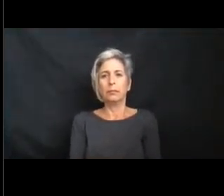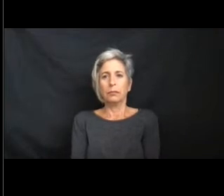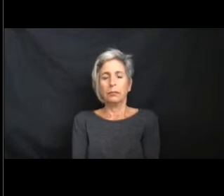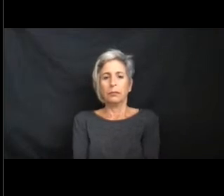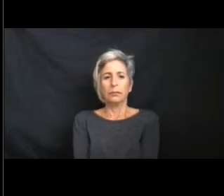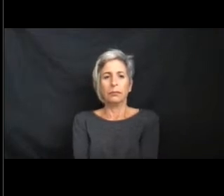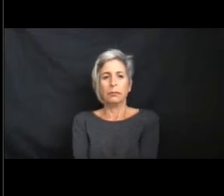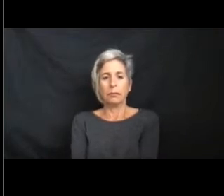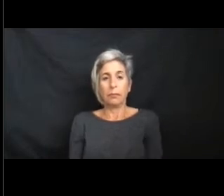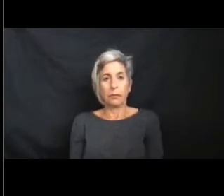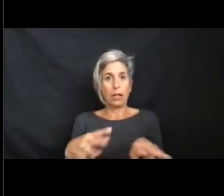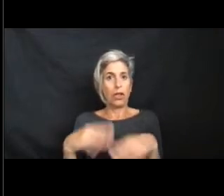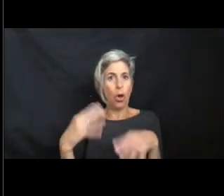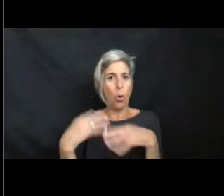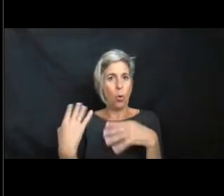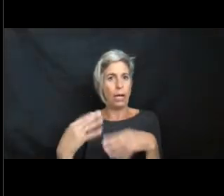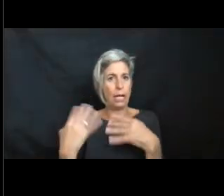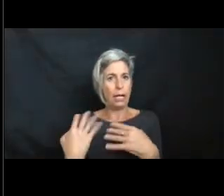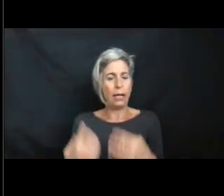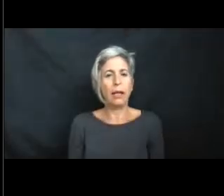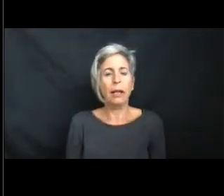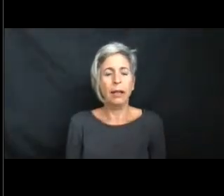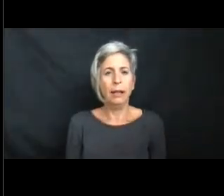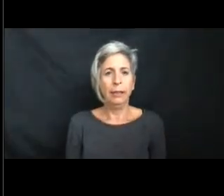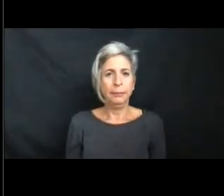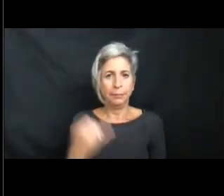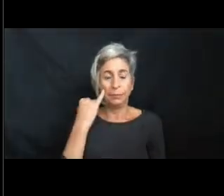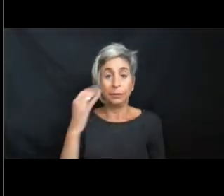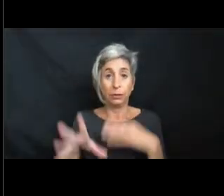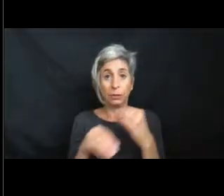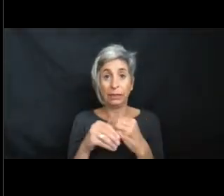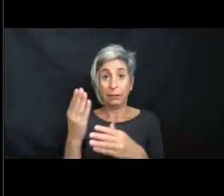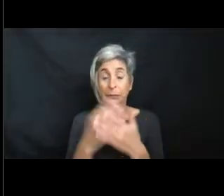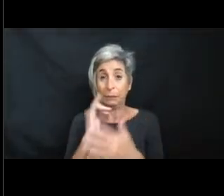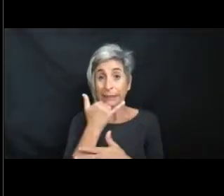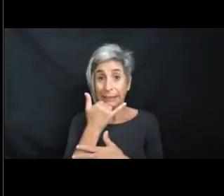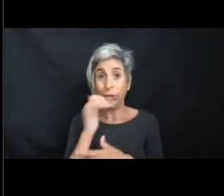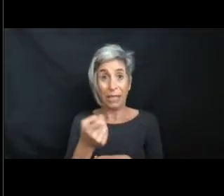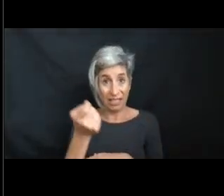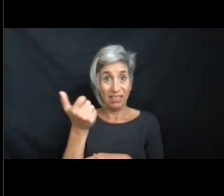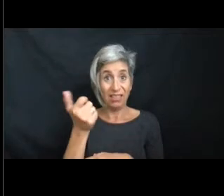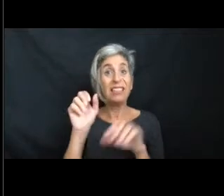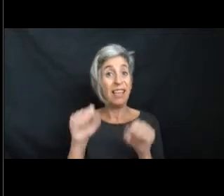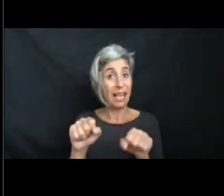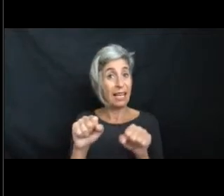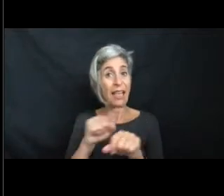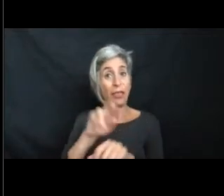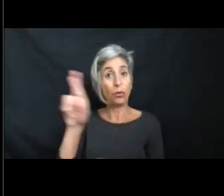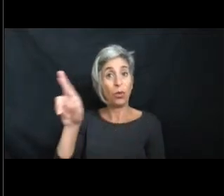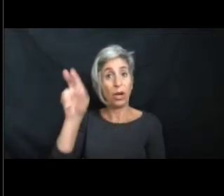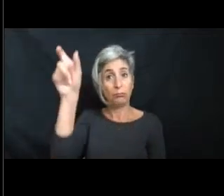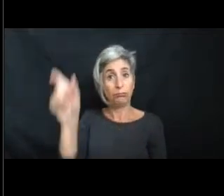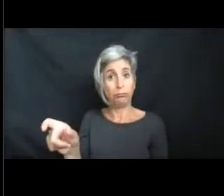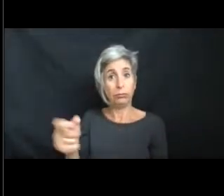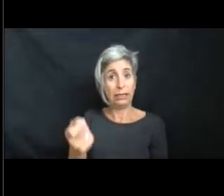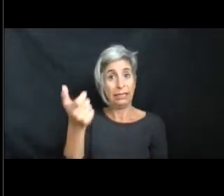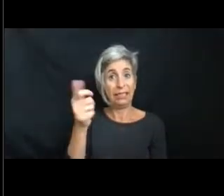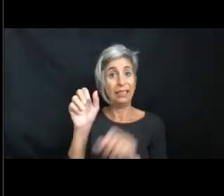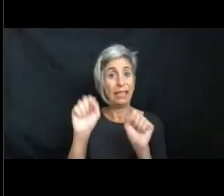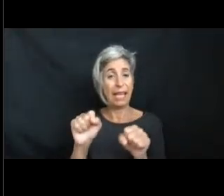That's loading. And if you did add something by mistake, you can go ahead and delete it over here on the right-hand side. And you can add some